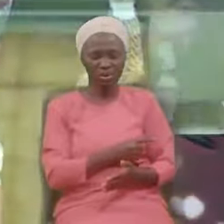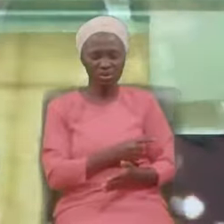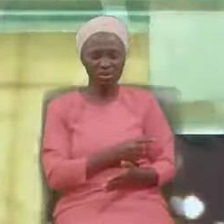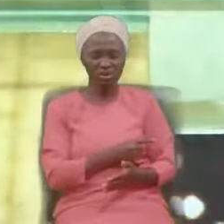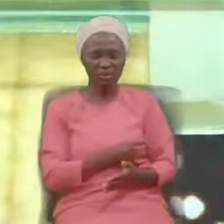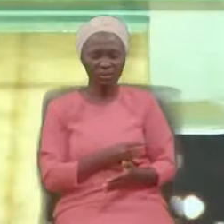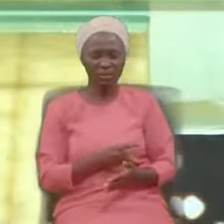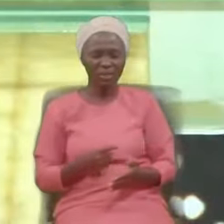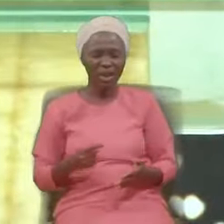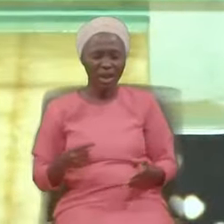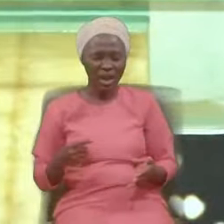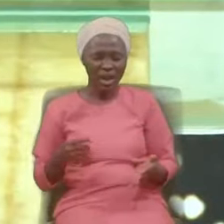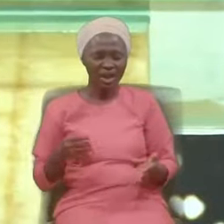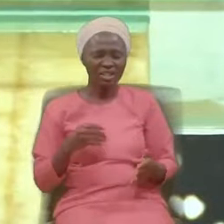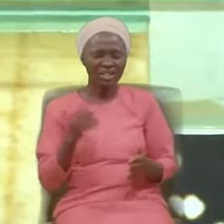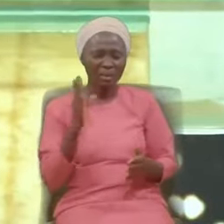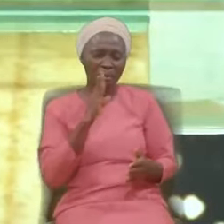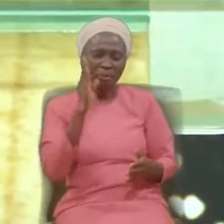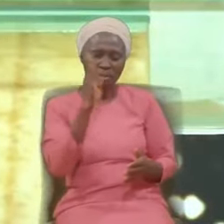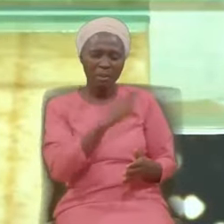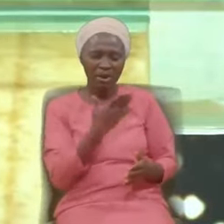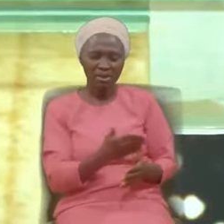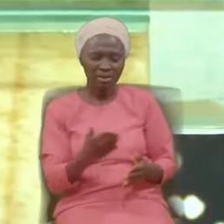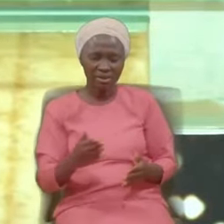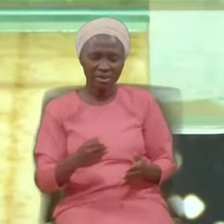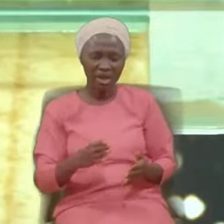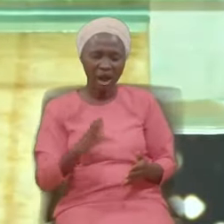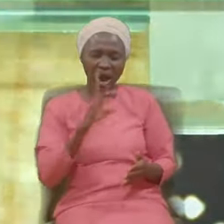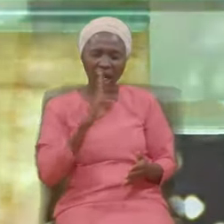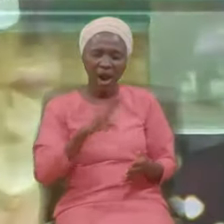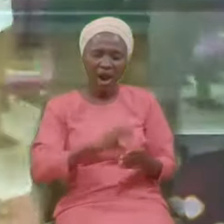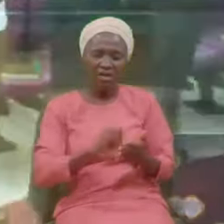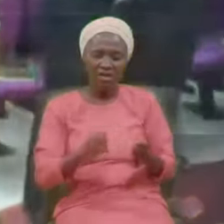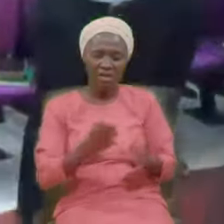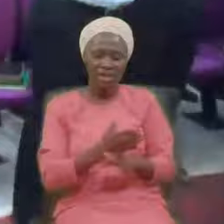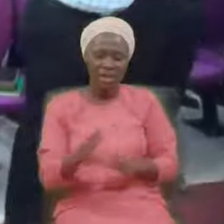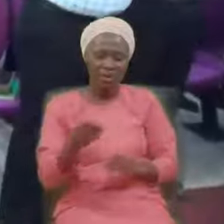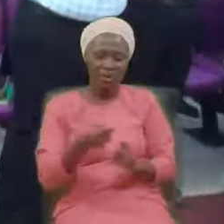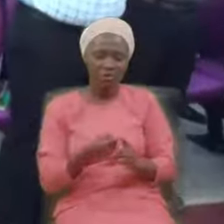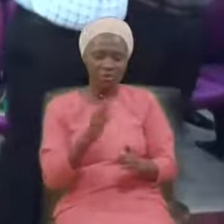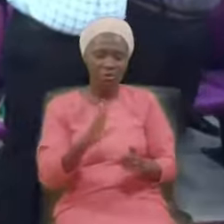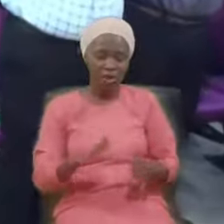those evil things taken away from your life in Jesus' name.